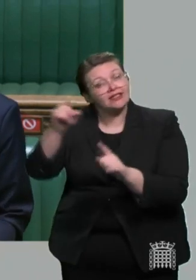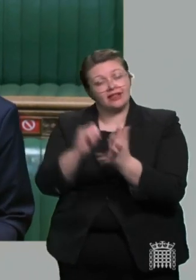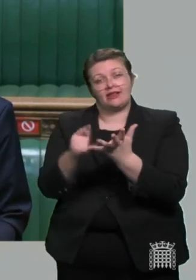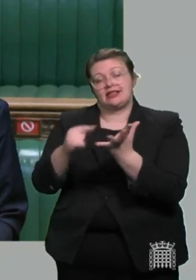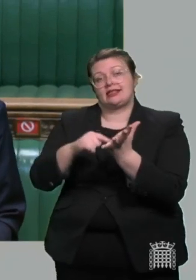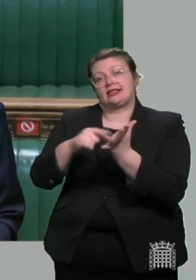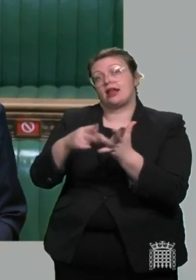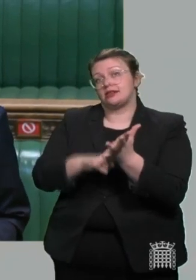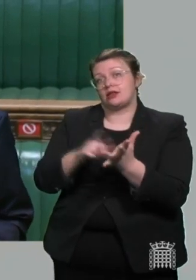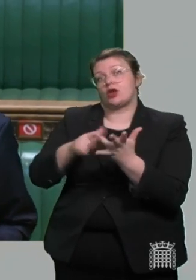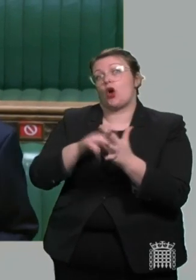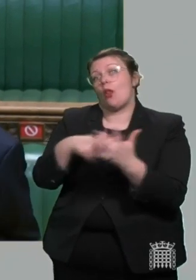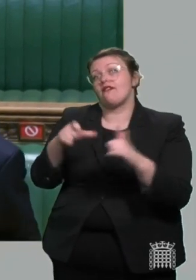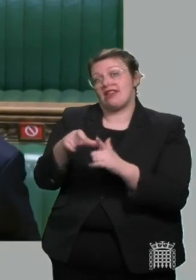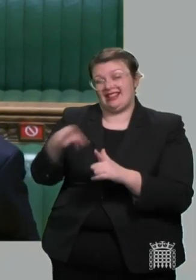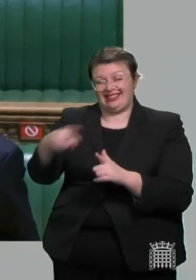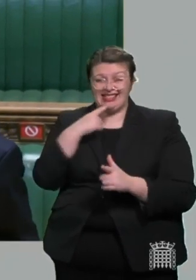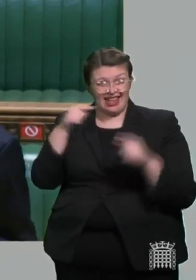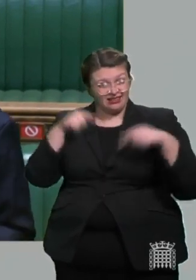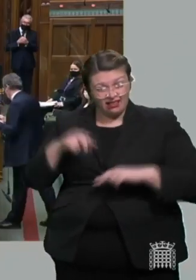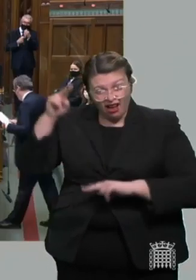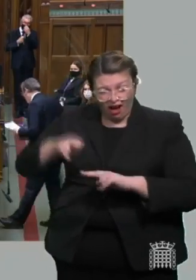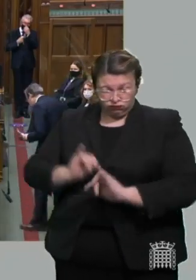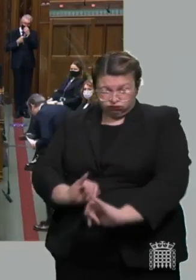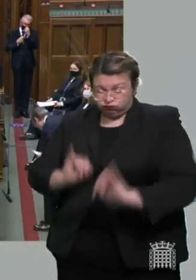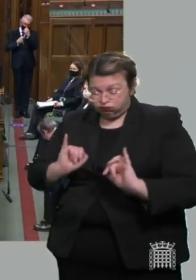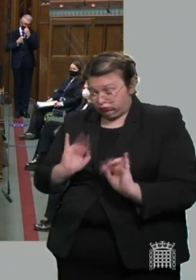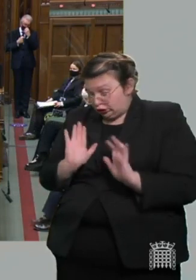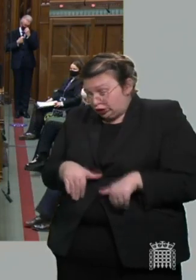Minister now do the right thing and reconsider this urgently?